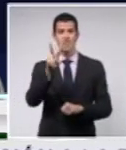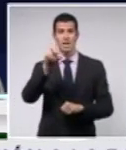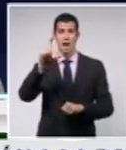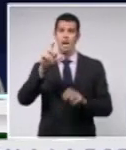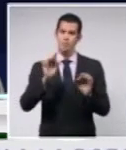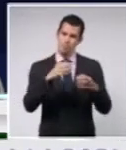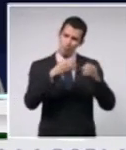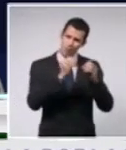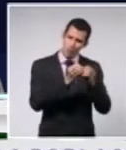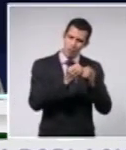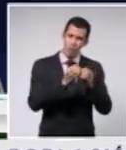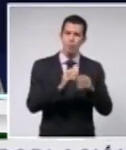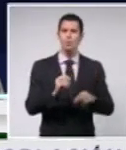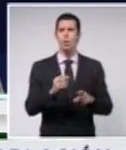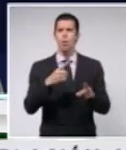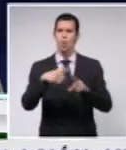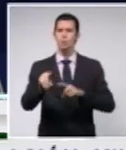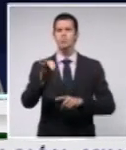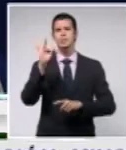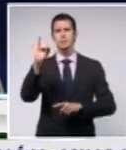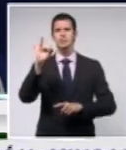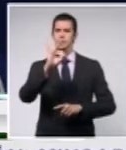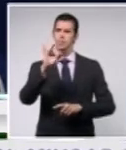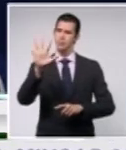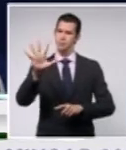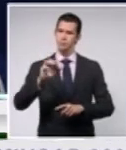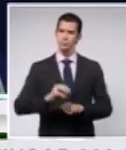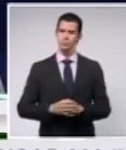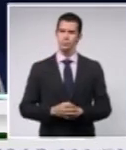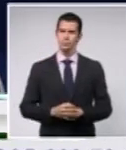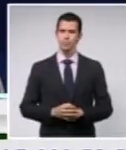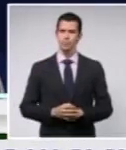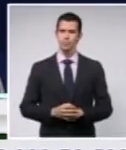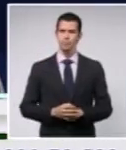419 in the Hermanos Almahedas Hospital Laboratory,